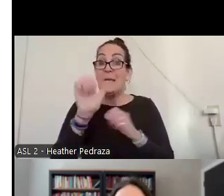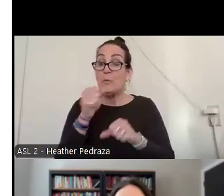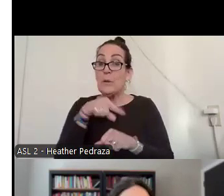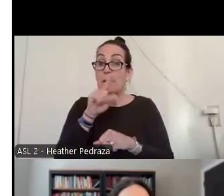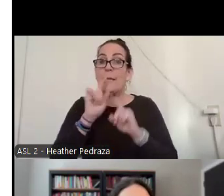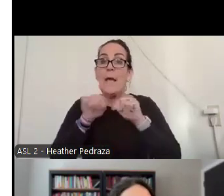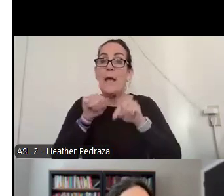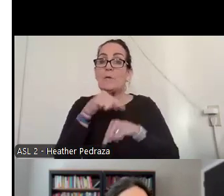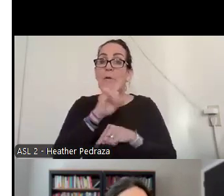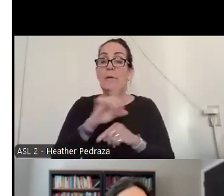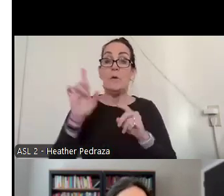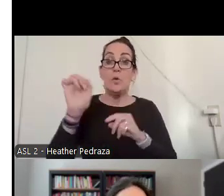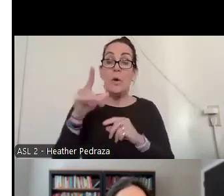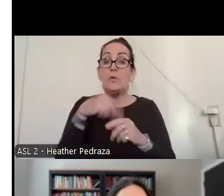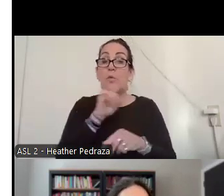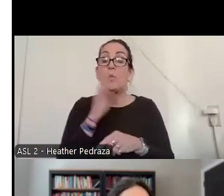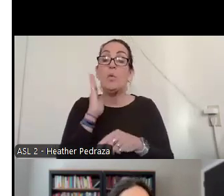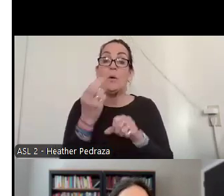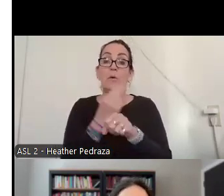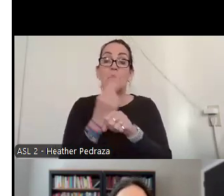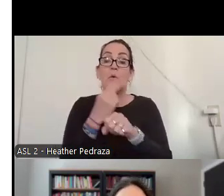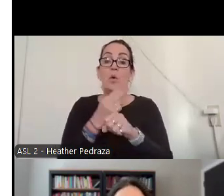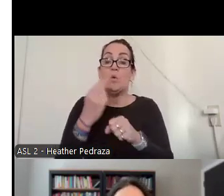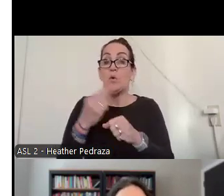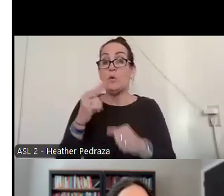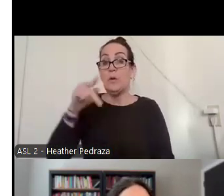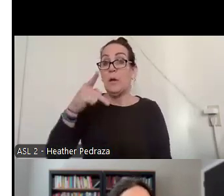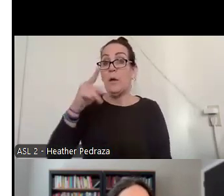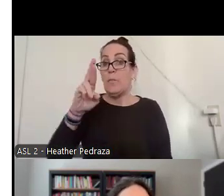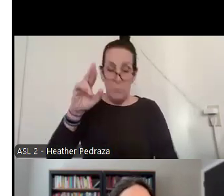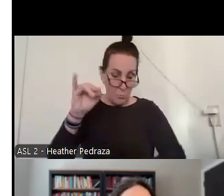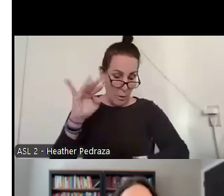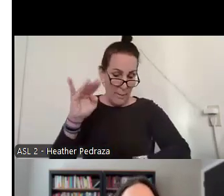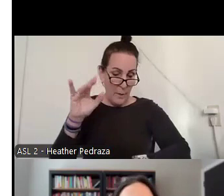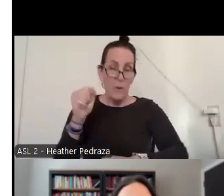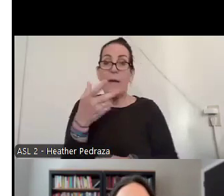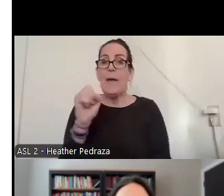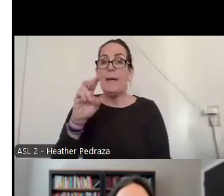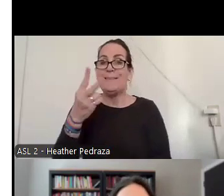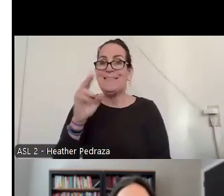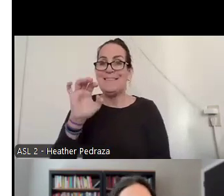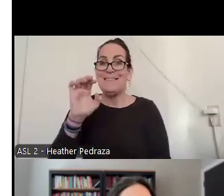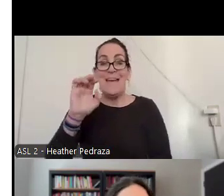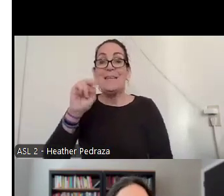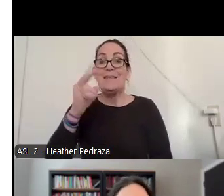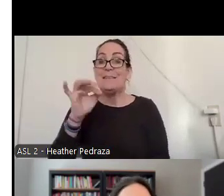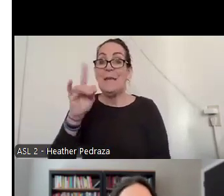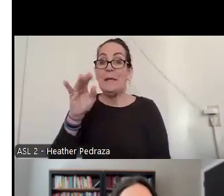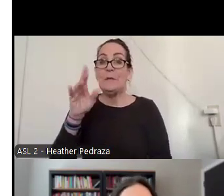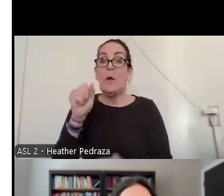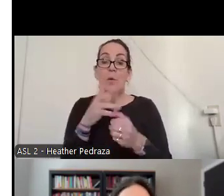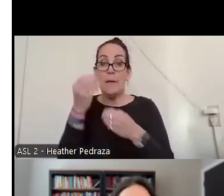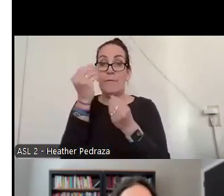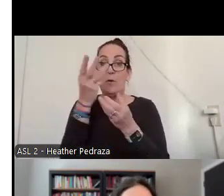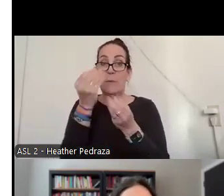using both primary and secondary data, which I'll talk a little bit more about on the next slide, where you can see just a timeline of our work.